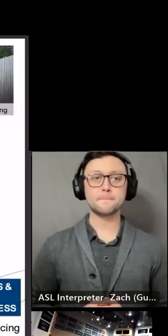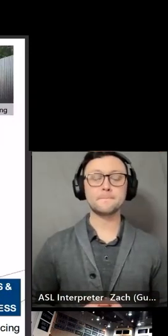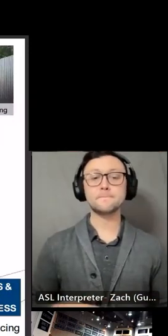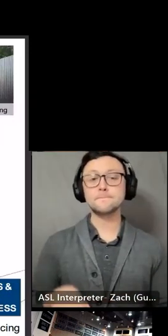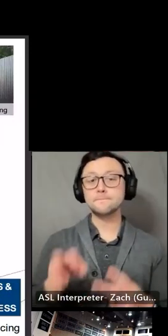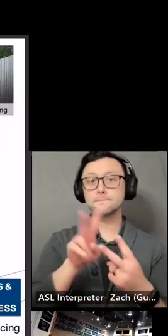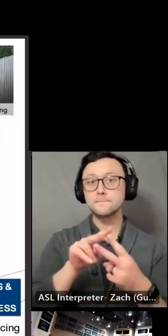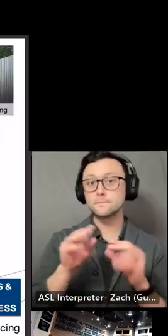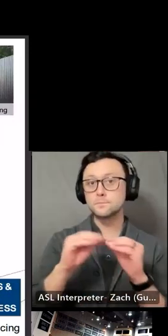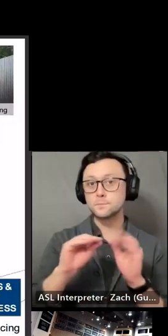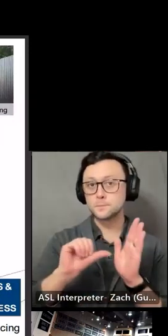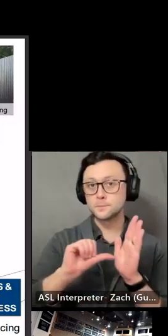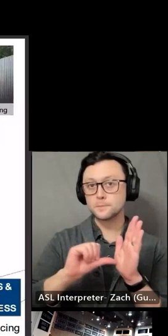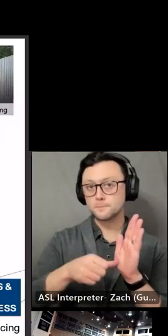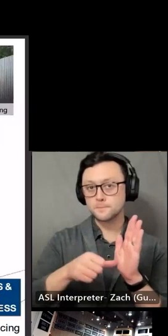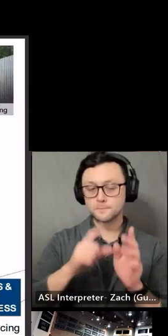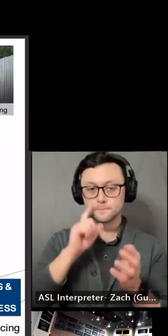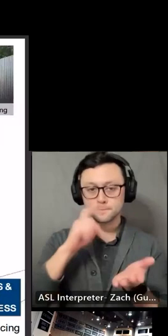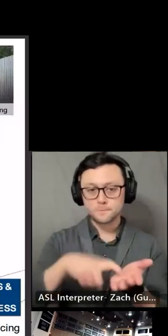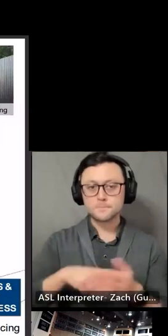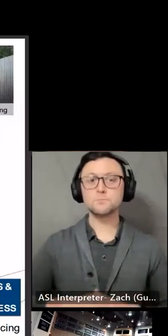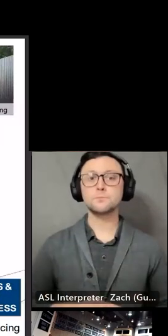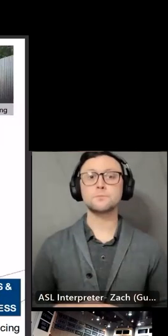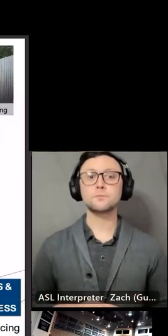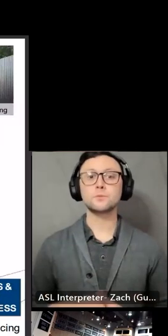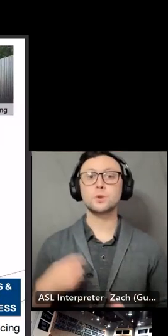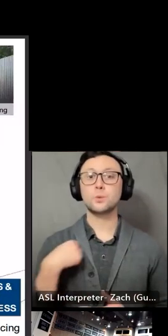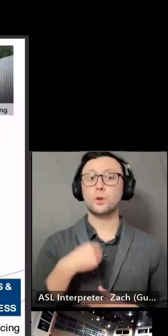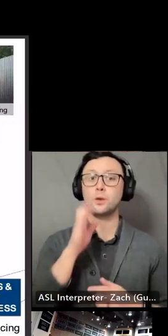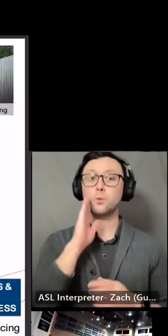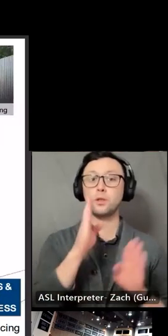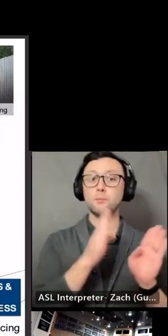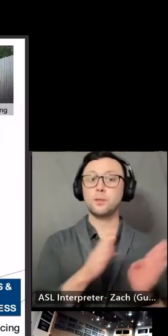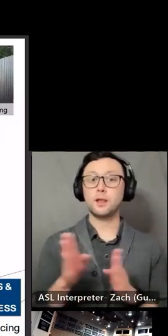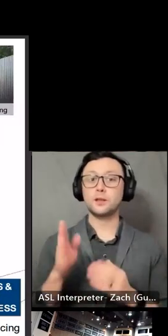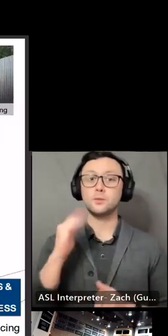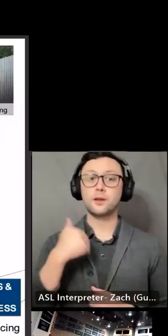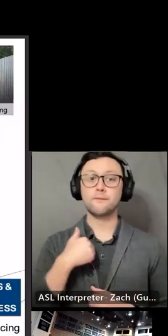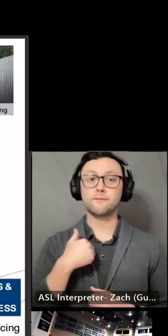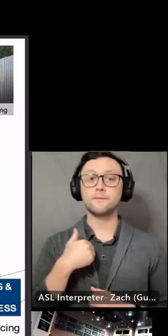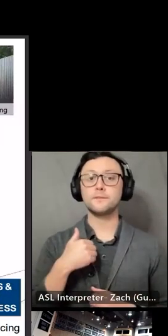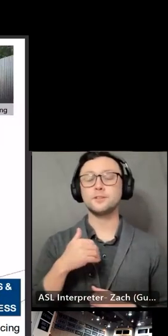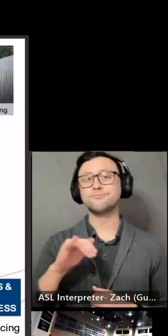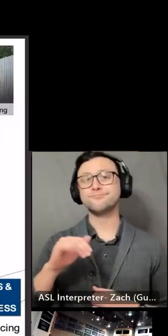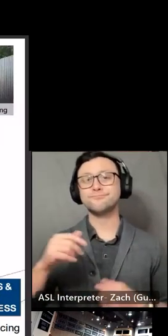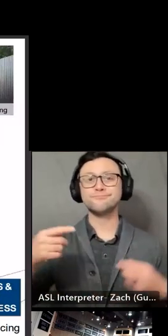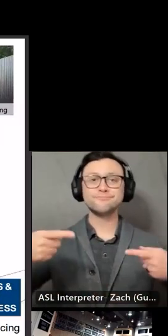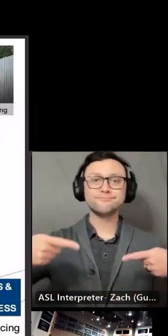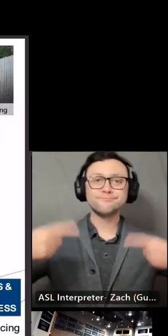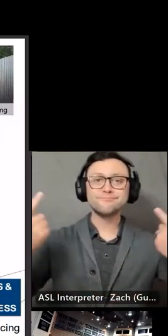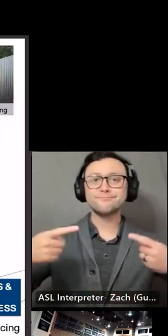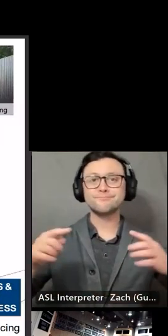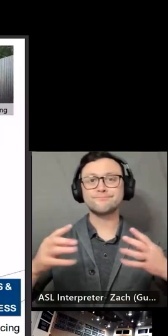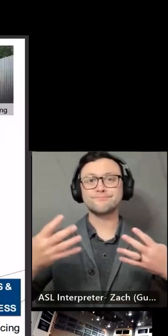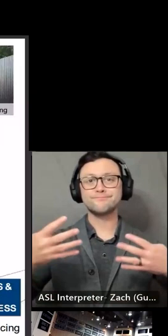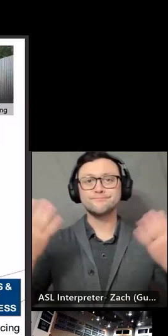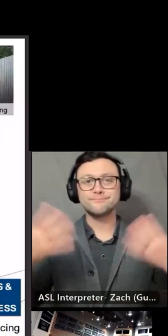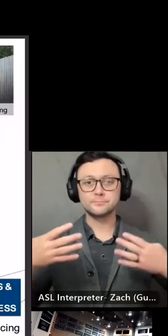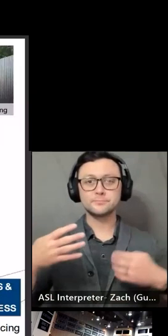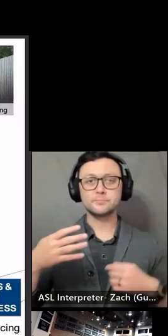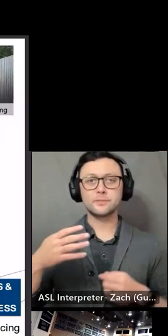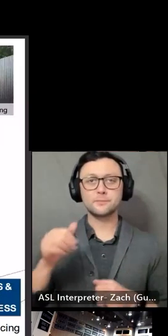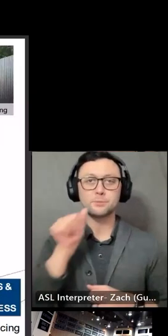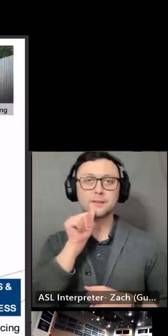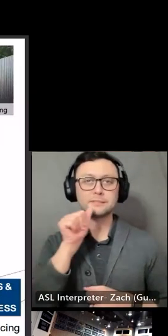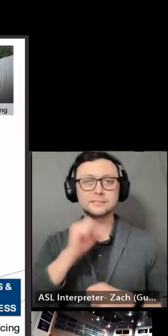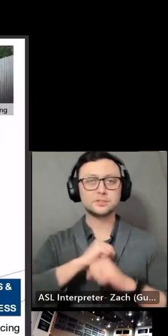to note. We are planning for a privacy secure kind of fence along that back edge that